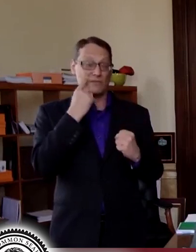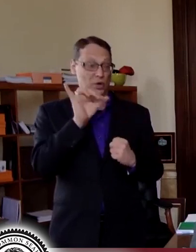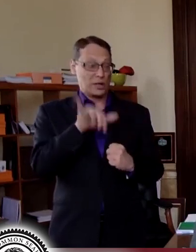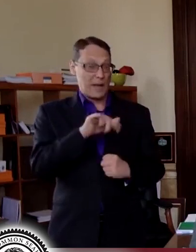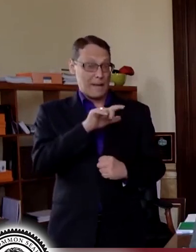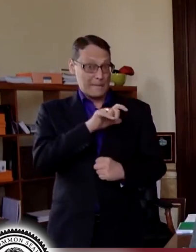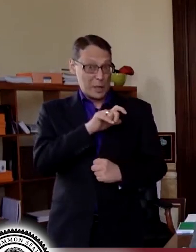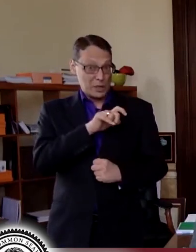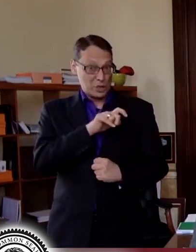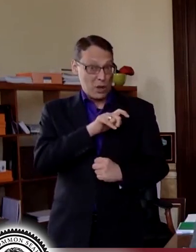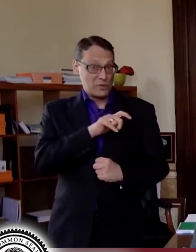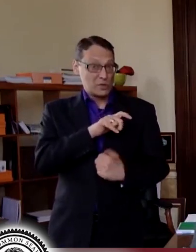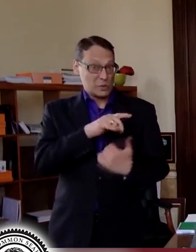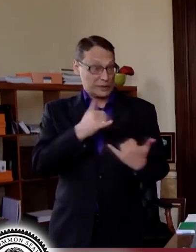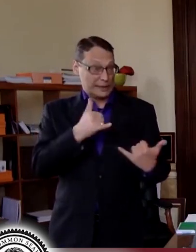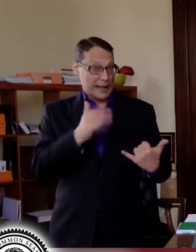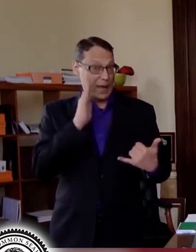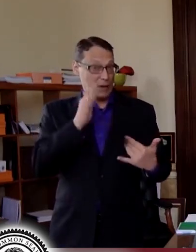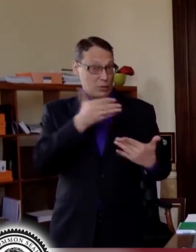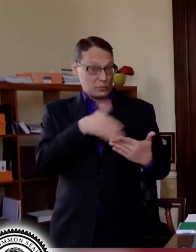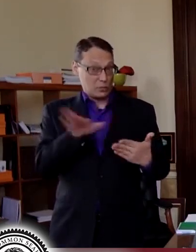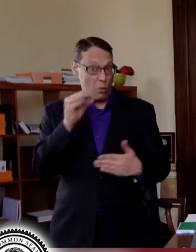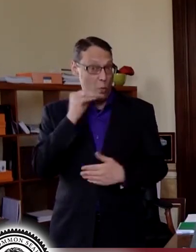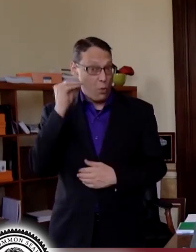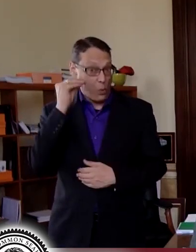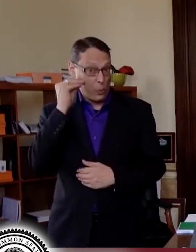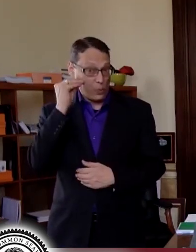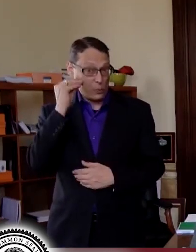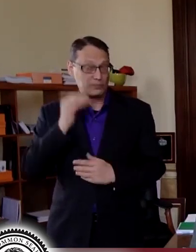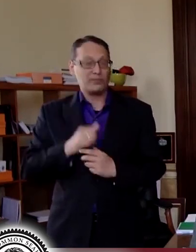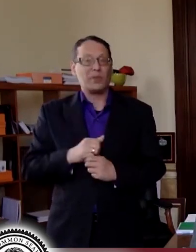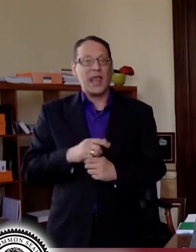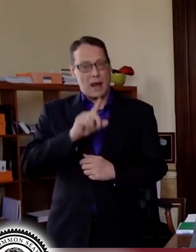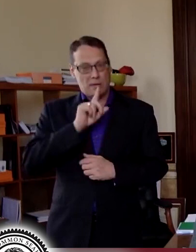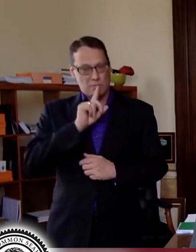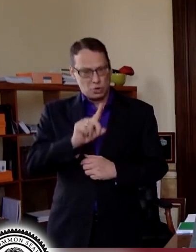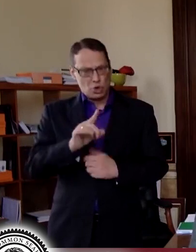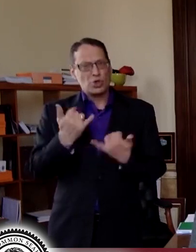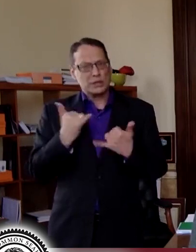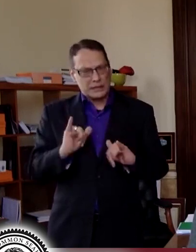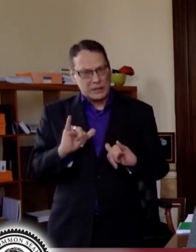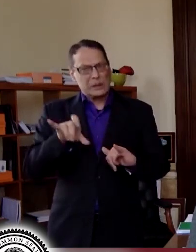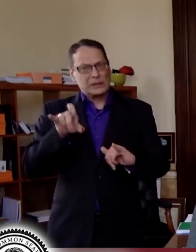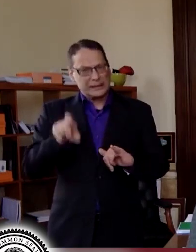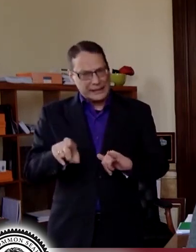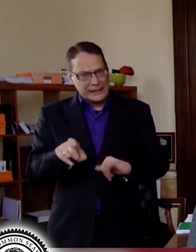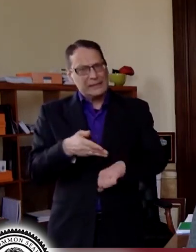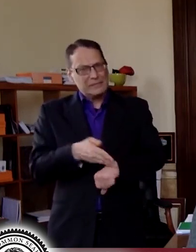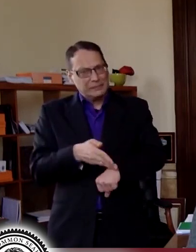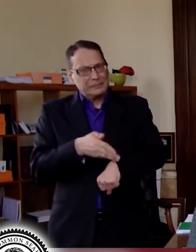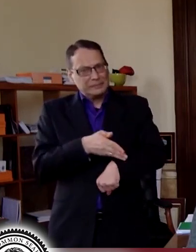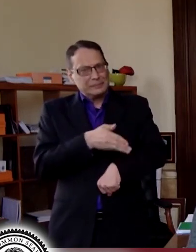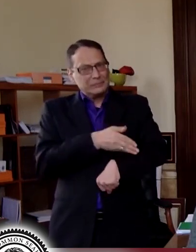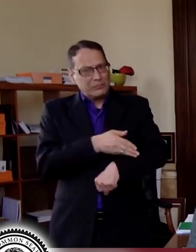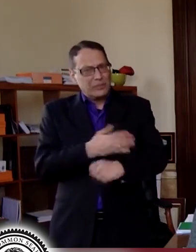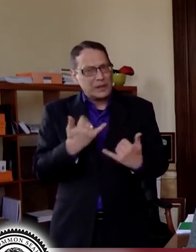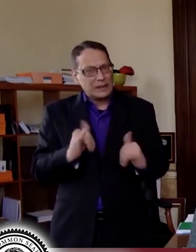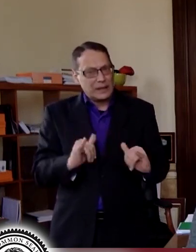officer is being released from the hospital today. I'm sure he still has a ways to go, of course, but